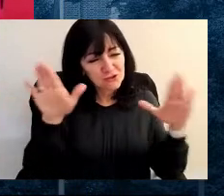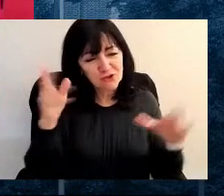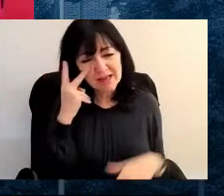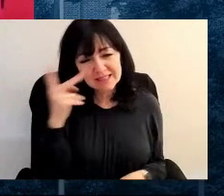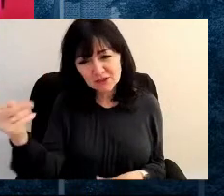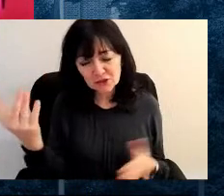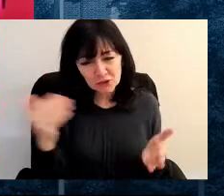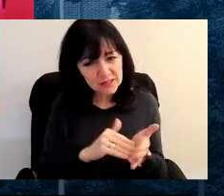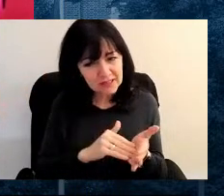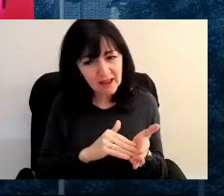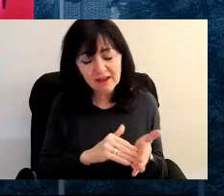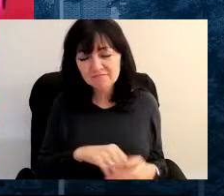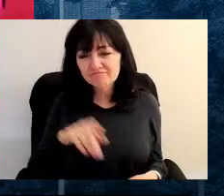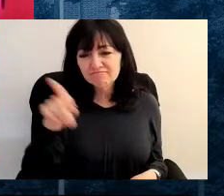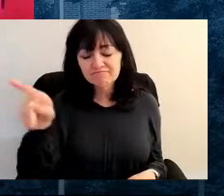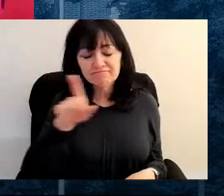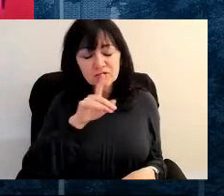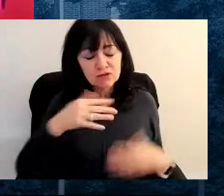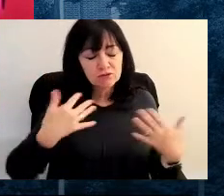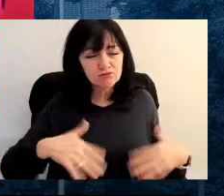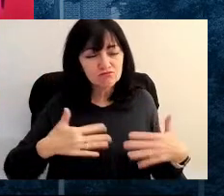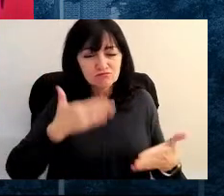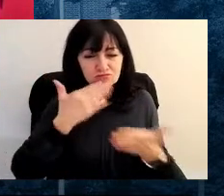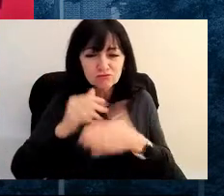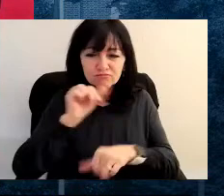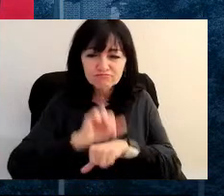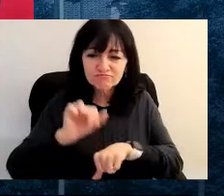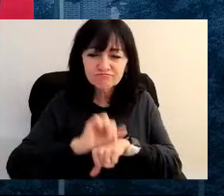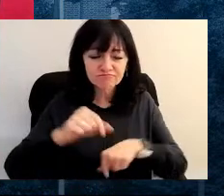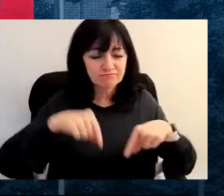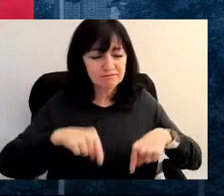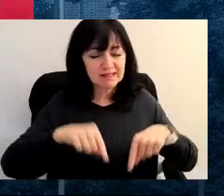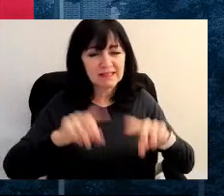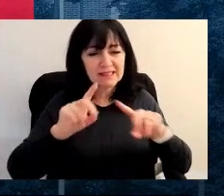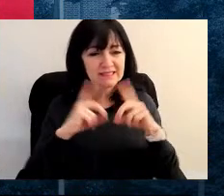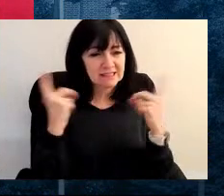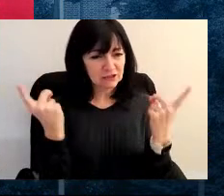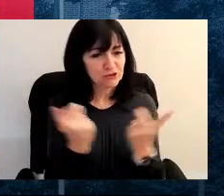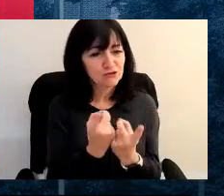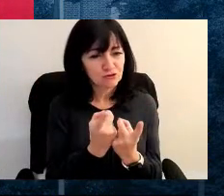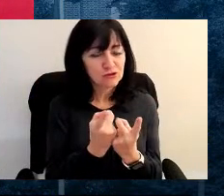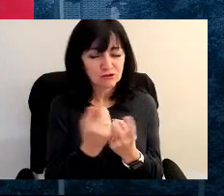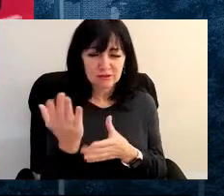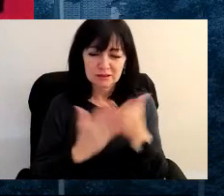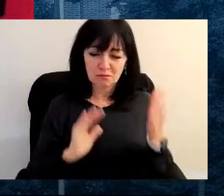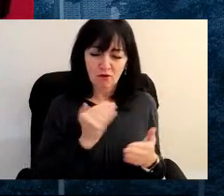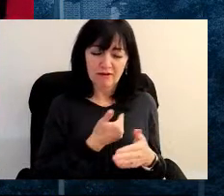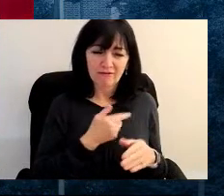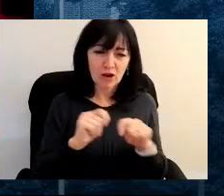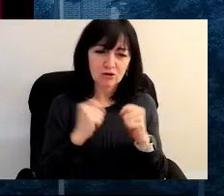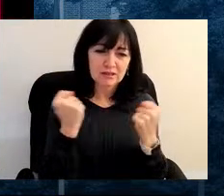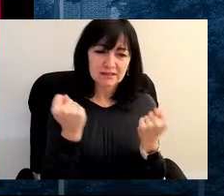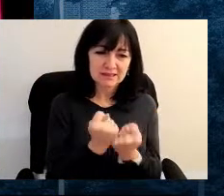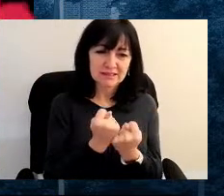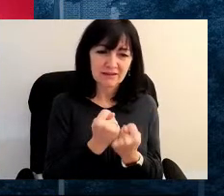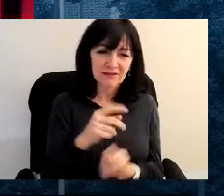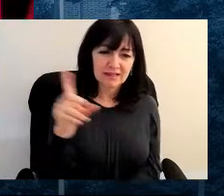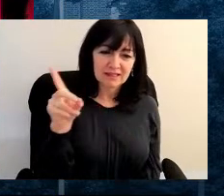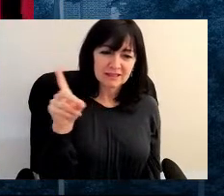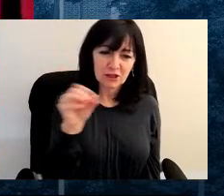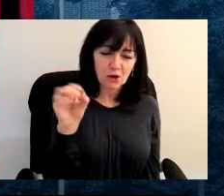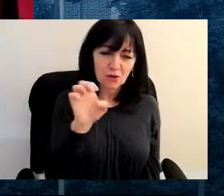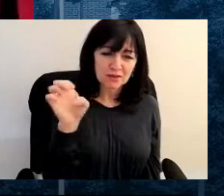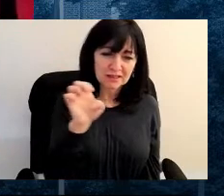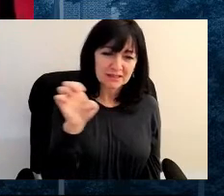to do great things for education here in this district, as you did as part of our team at the Department of